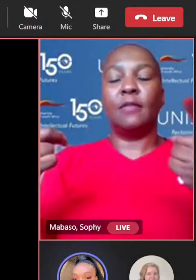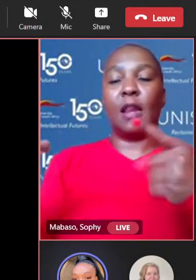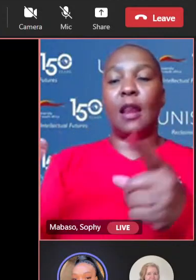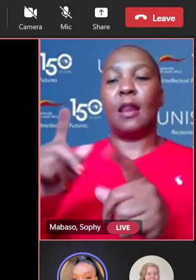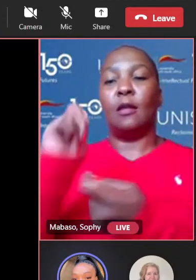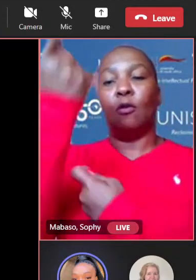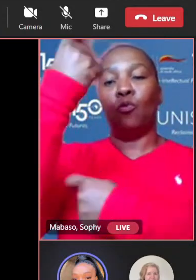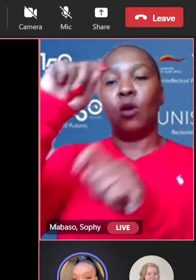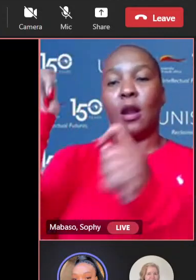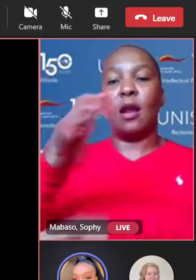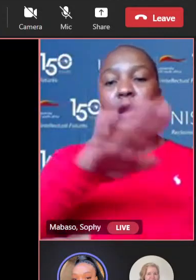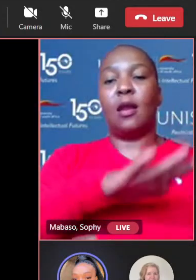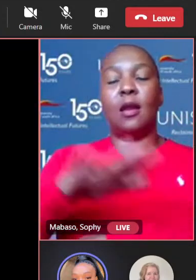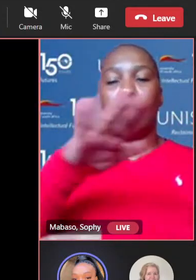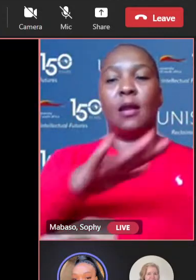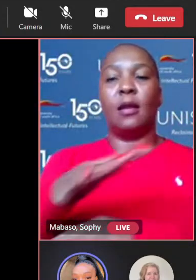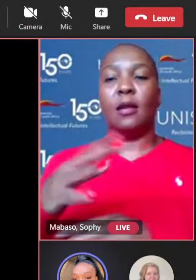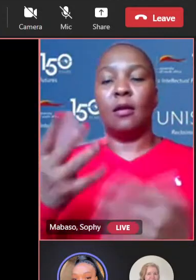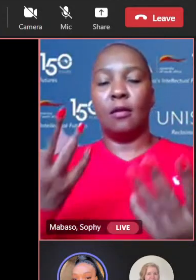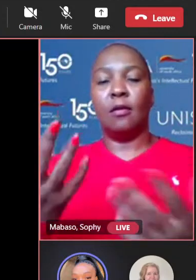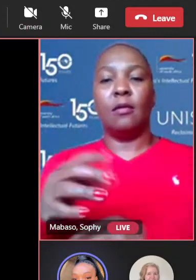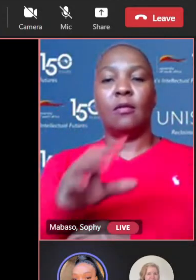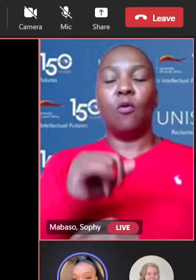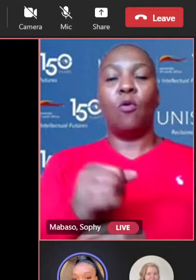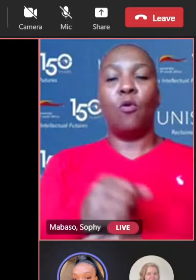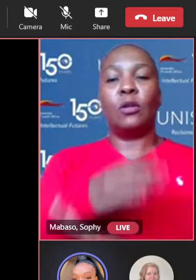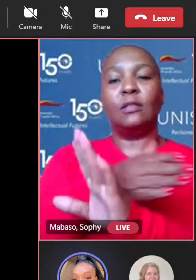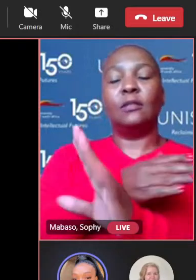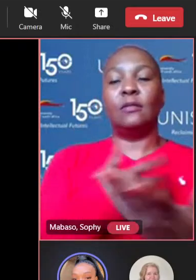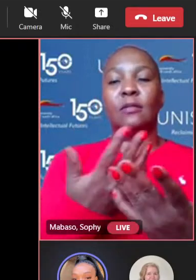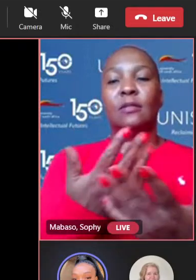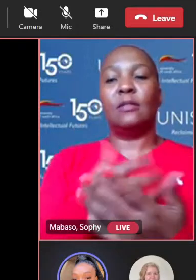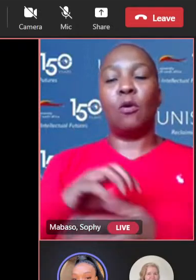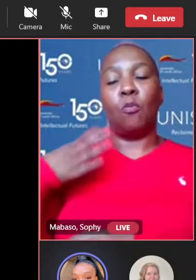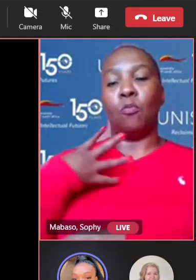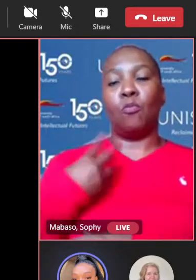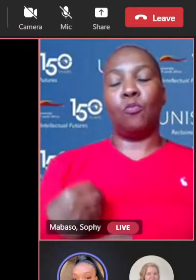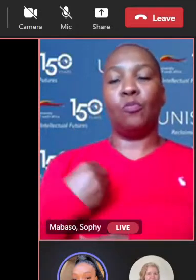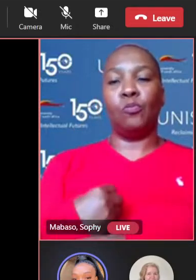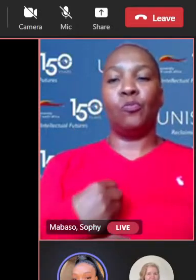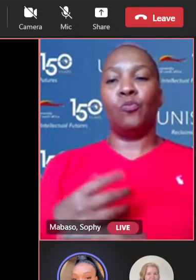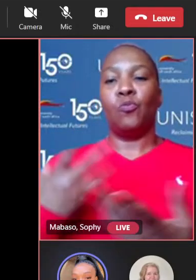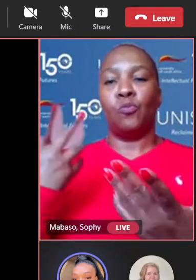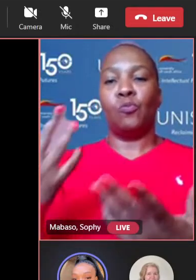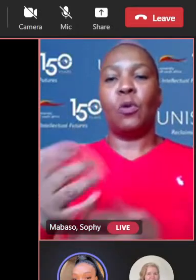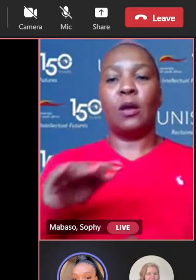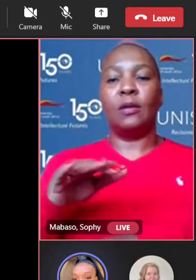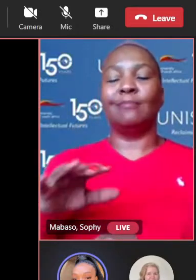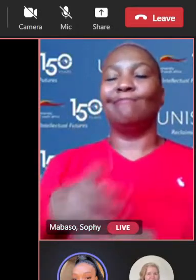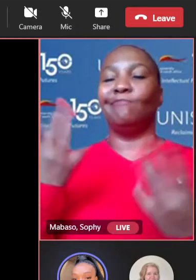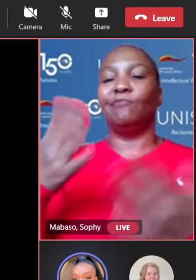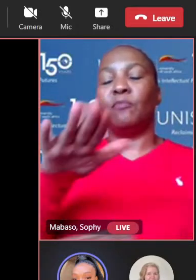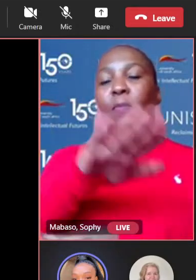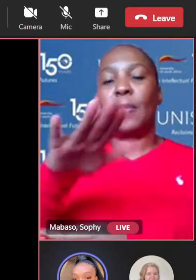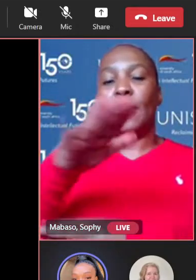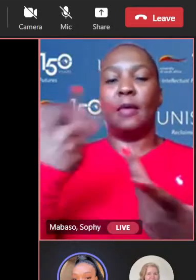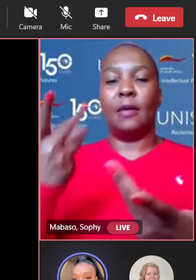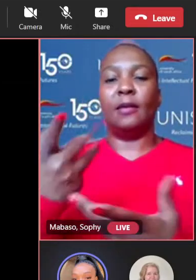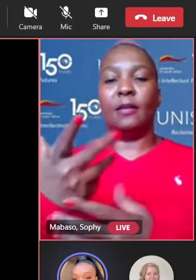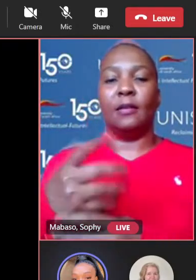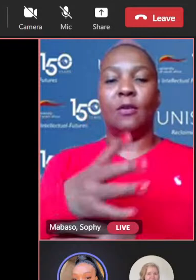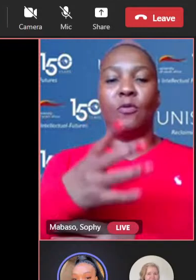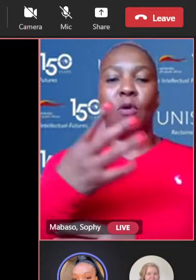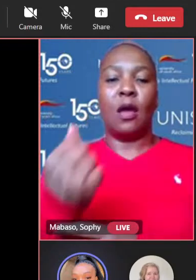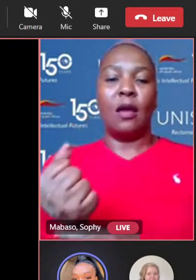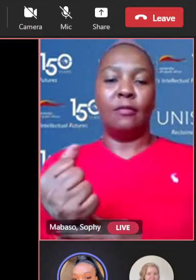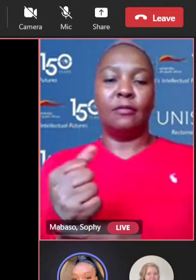areas or disadvantaged urban townships. So the menu of digital access centers, we have the dark hours,